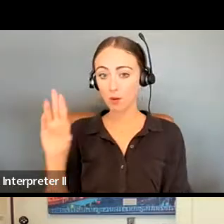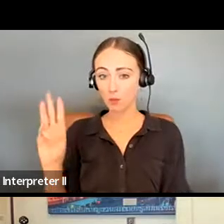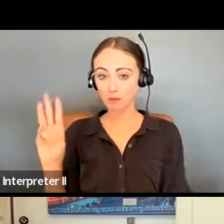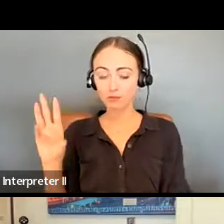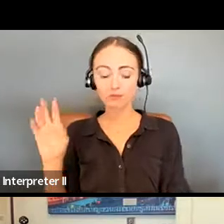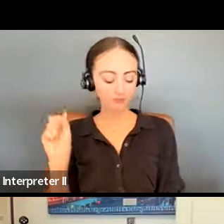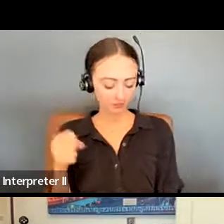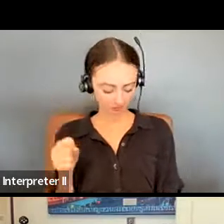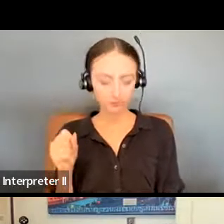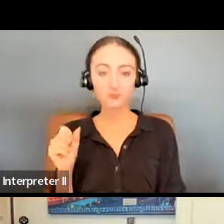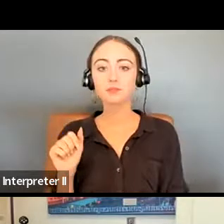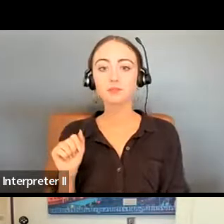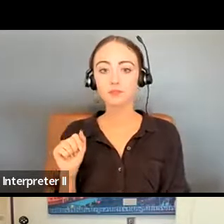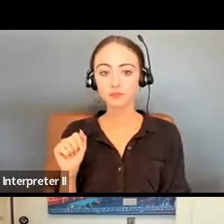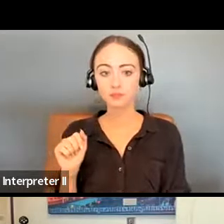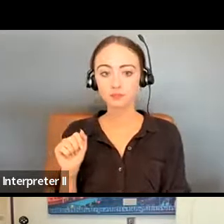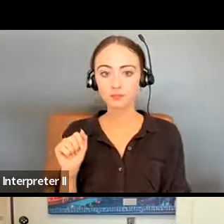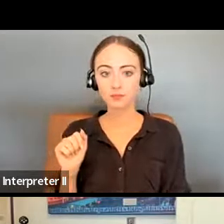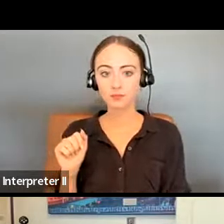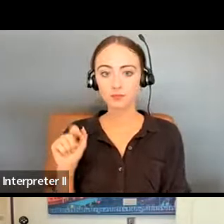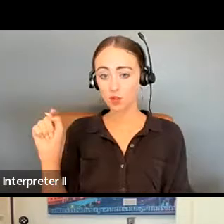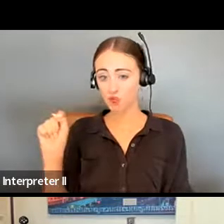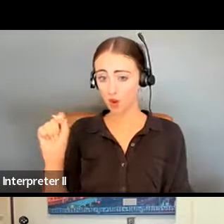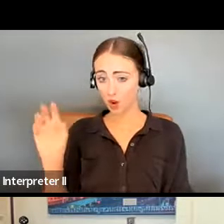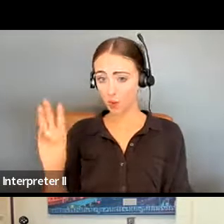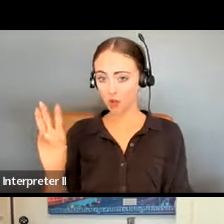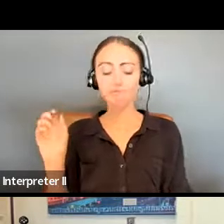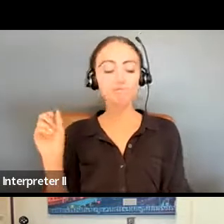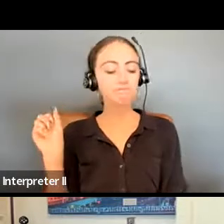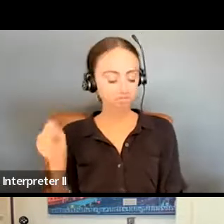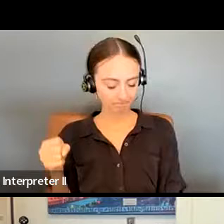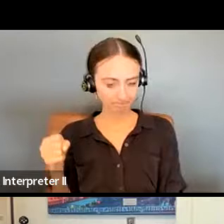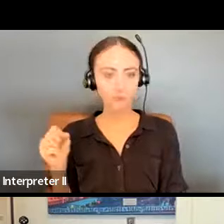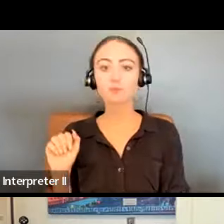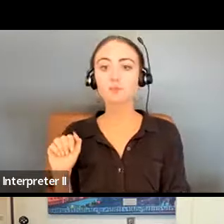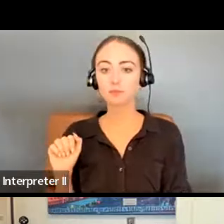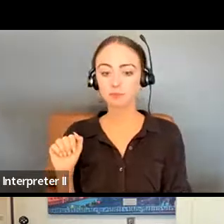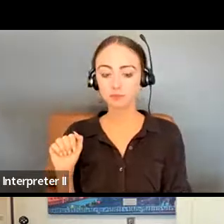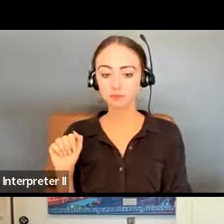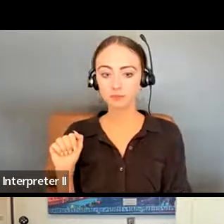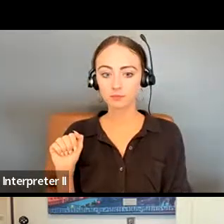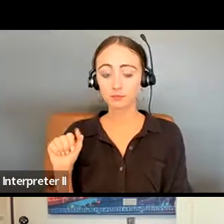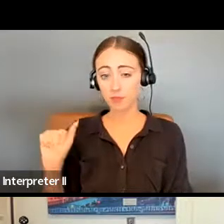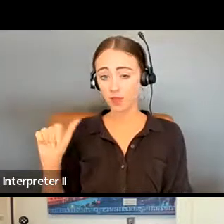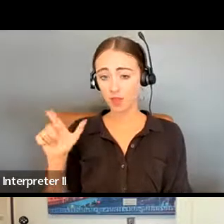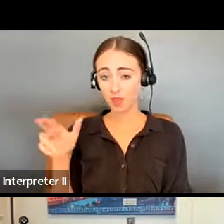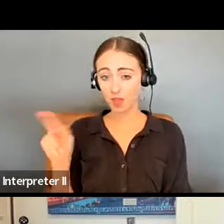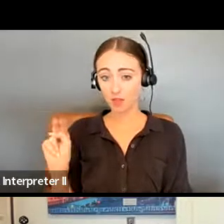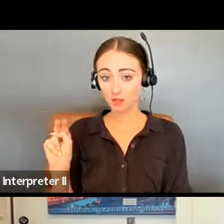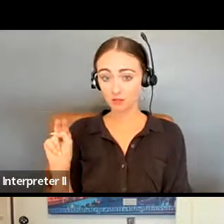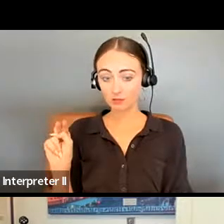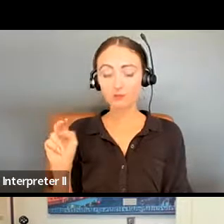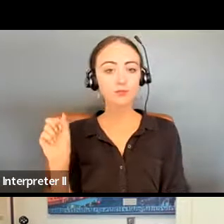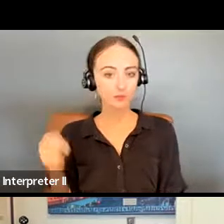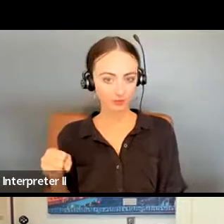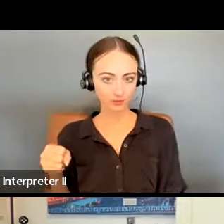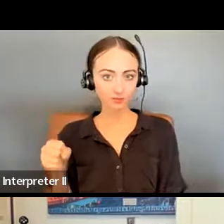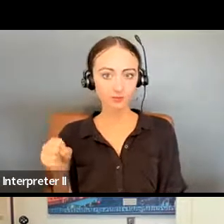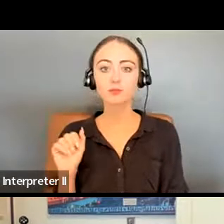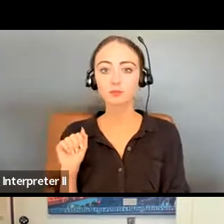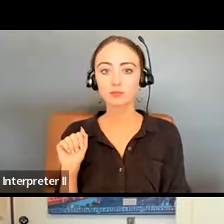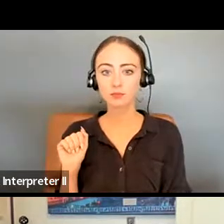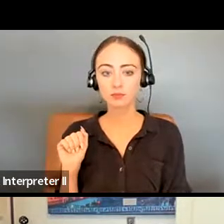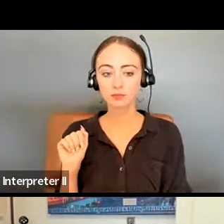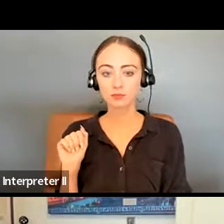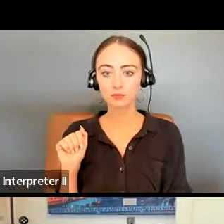Yes. Councilmember Robert White votes yes. Councilmember Trayon White. Yes. Councilmember Trayon White votes yes. Councilmember Allen. Yes. Councilmember Allen votes